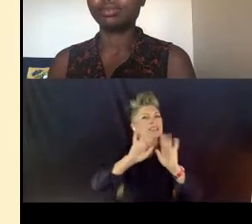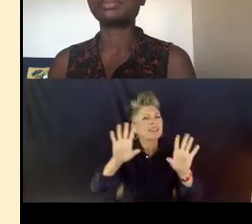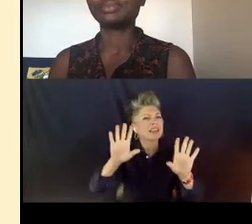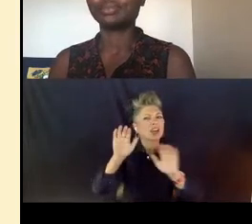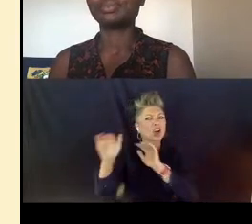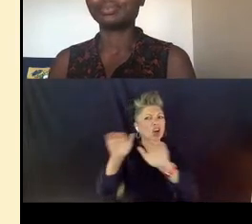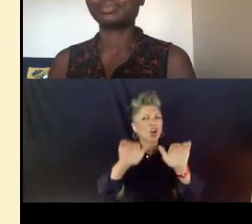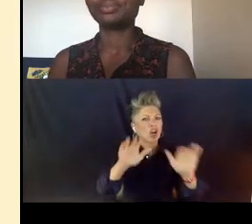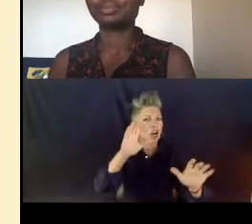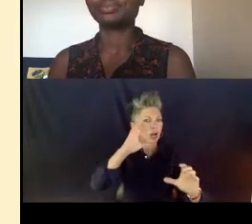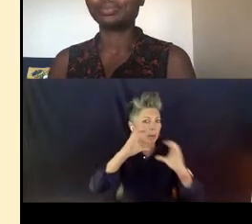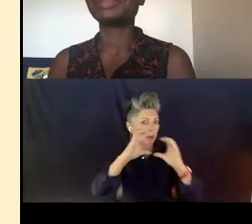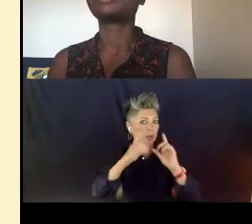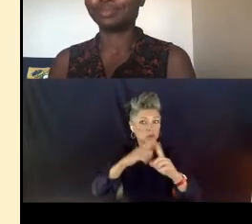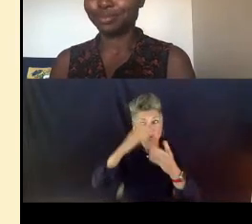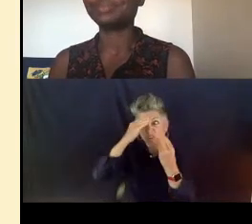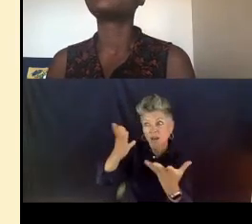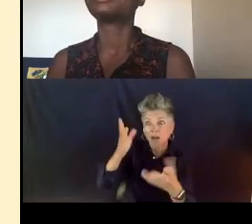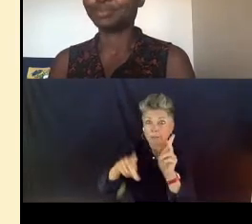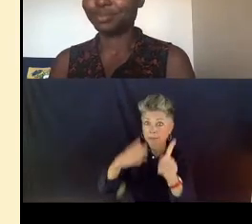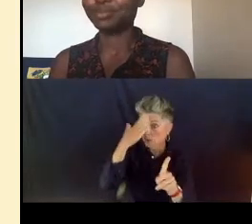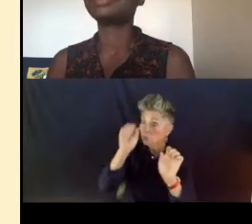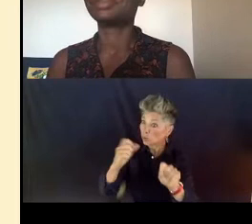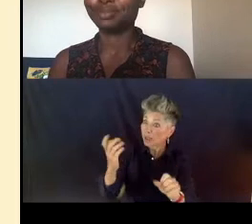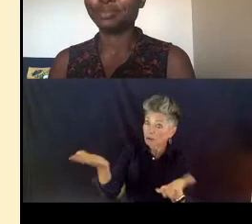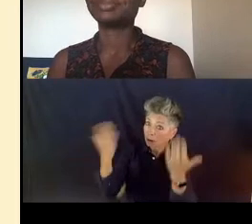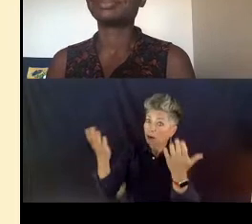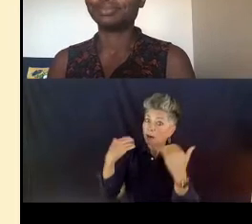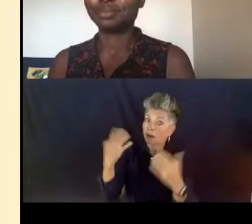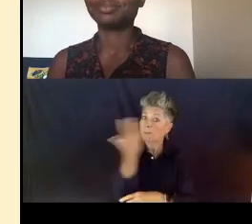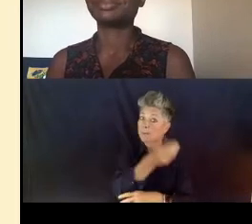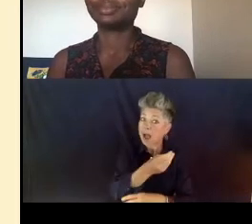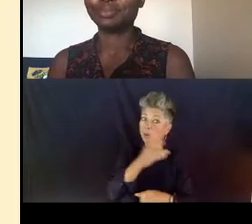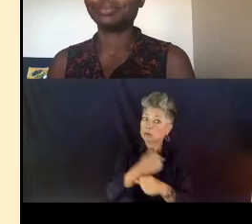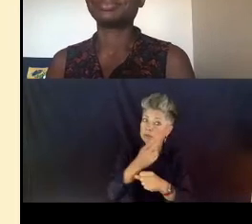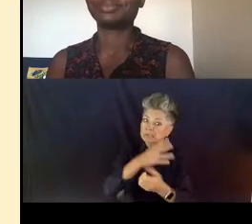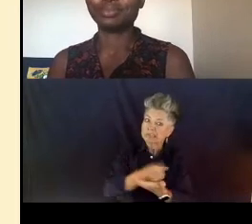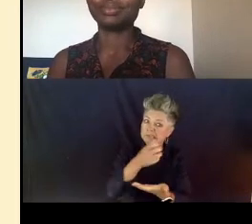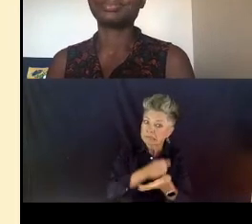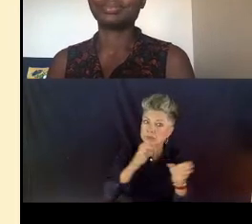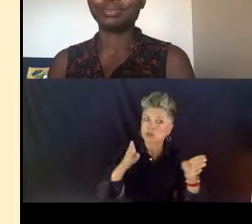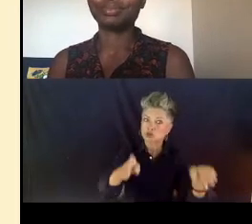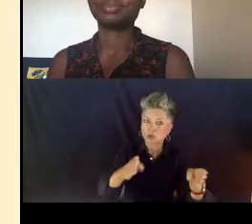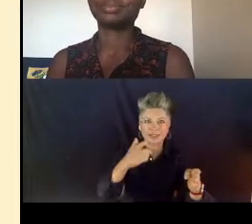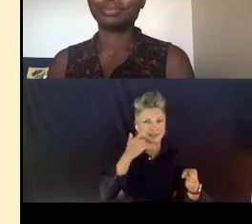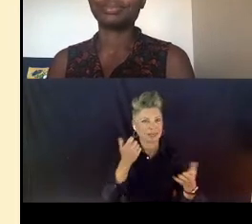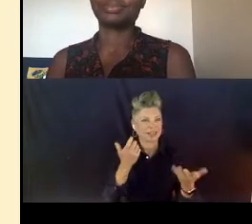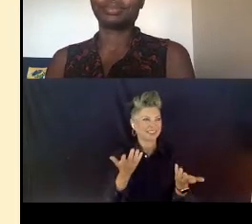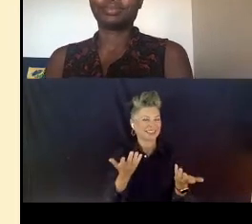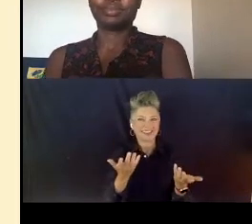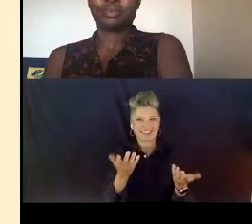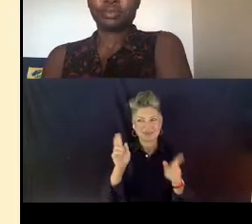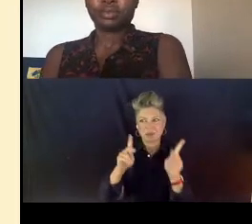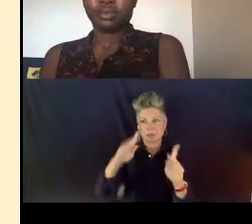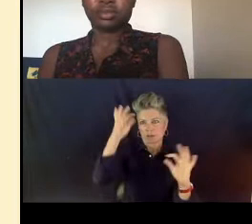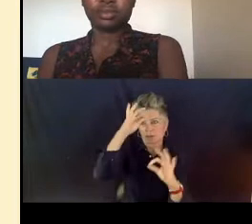they could go out in the streets and engage in the streets, because these communities, when they're used to, when you put up like, the